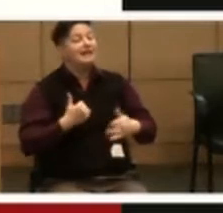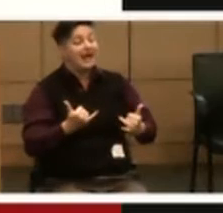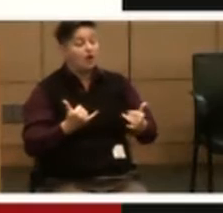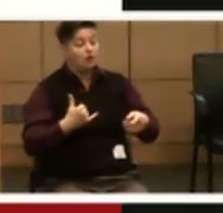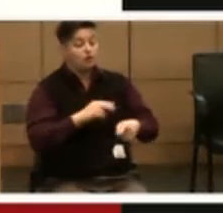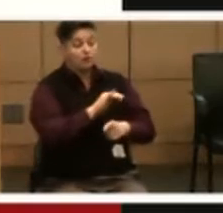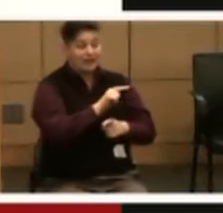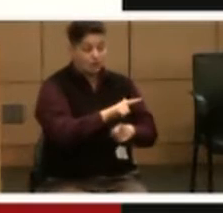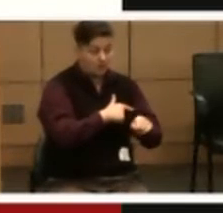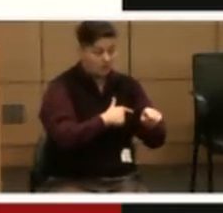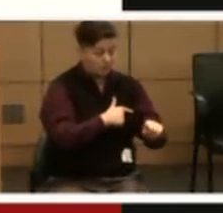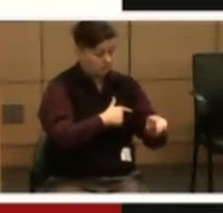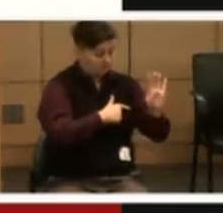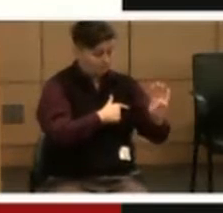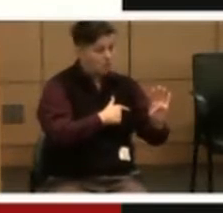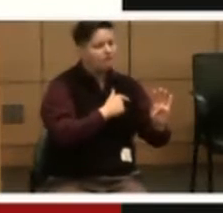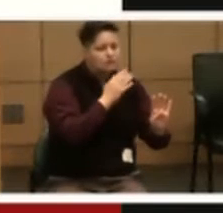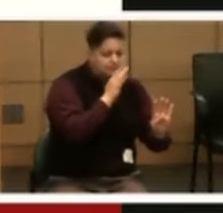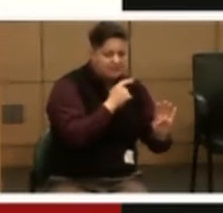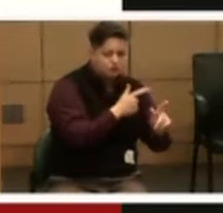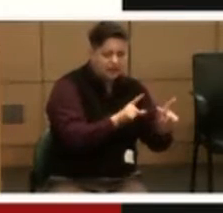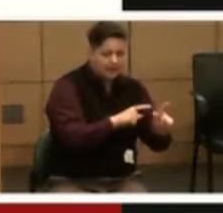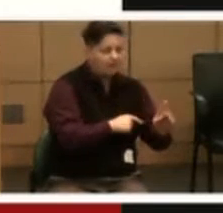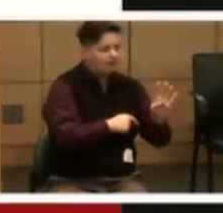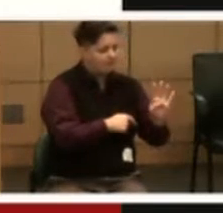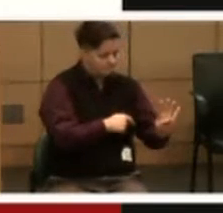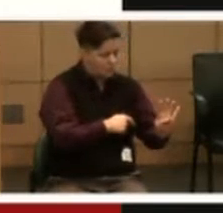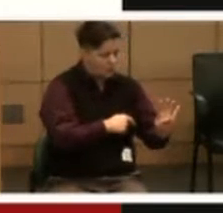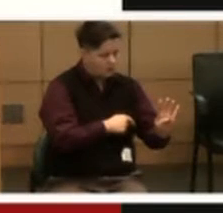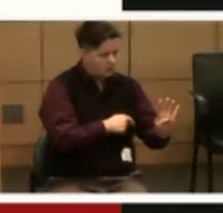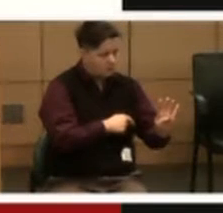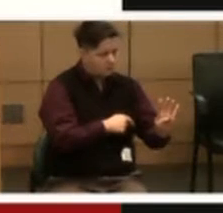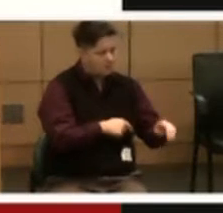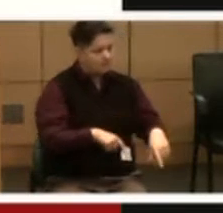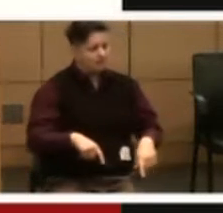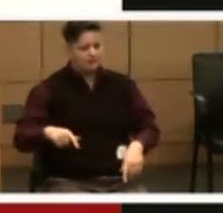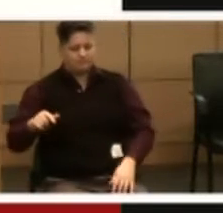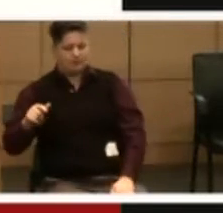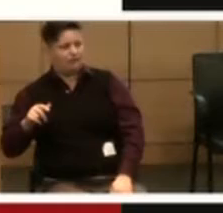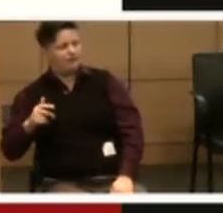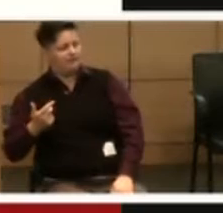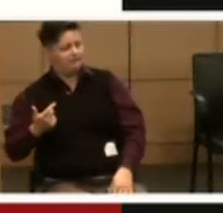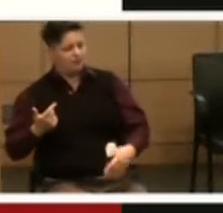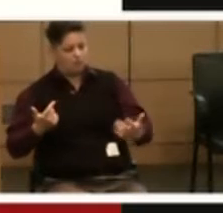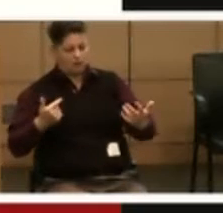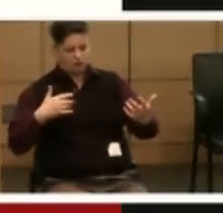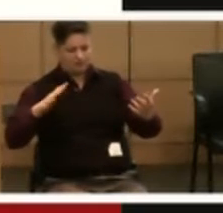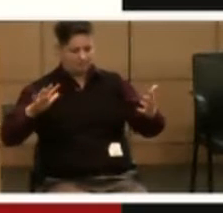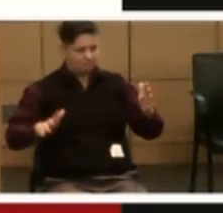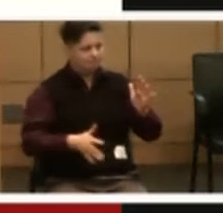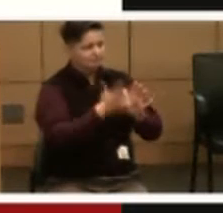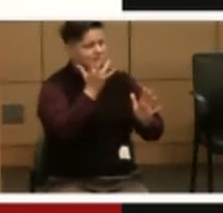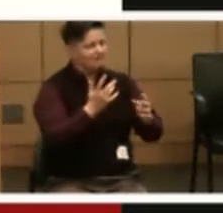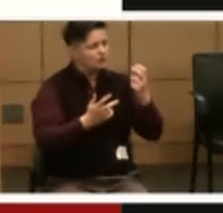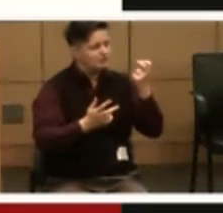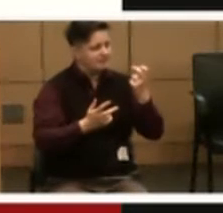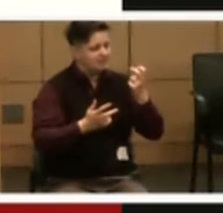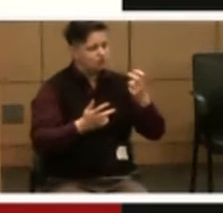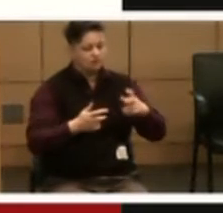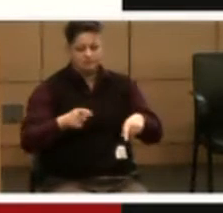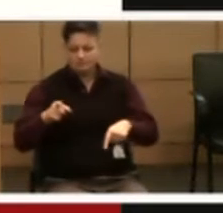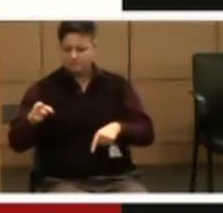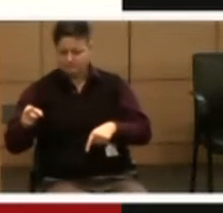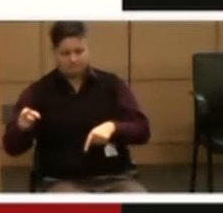versus 3.6%. So we're talking about a 4 to 8-fold increased